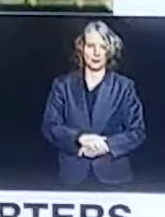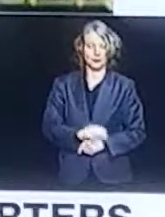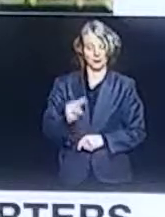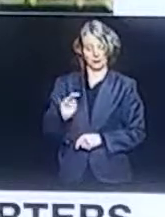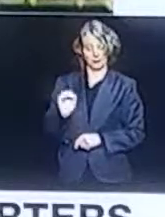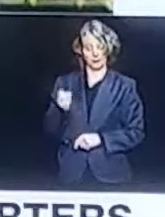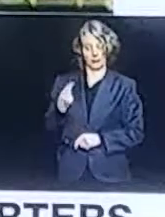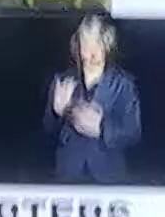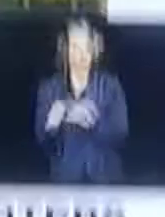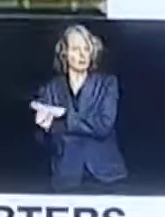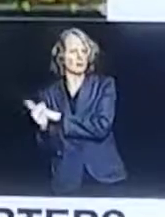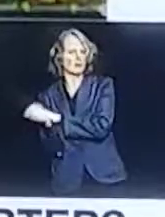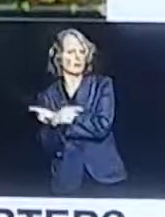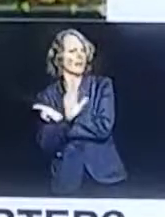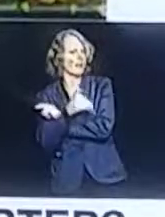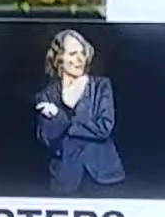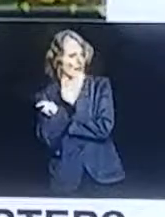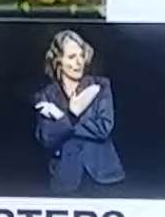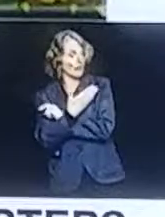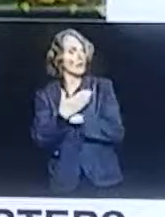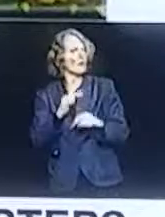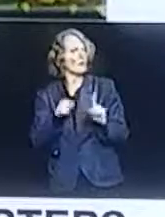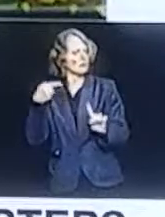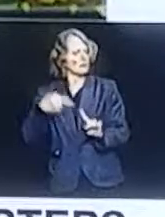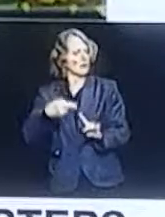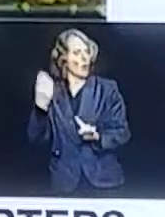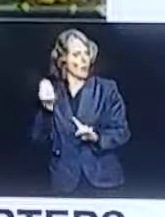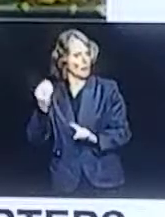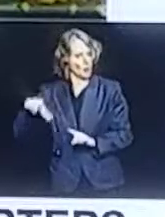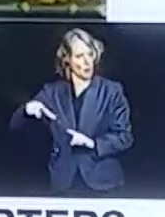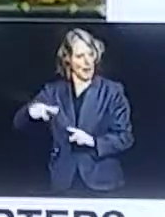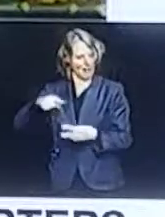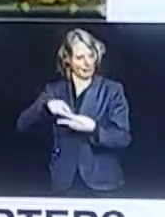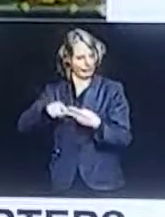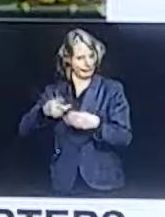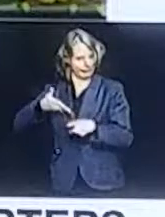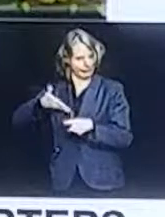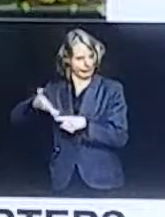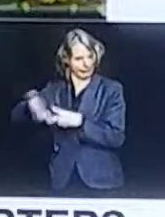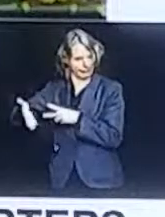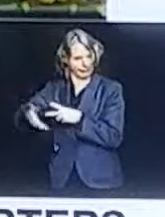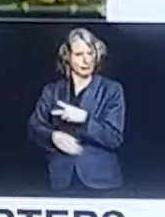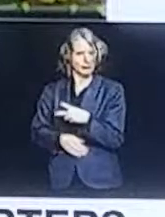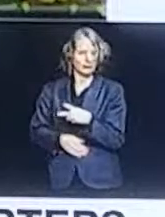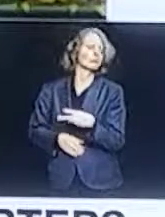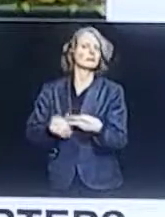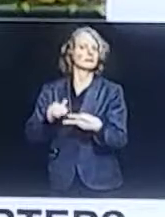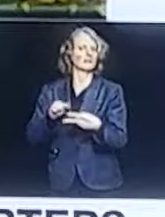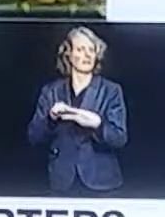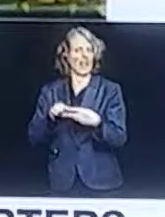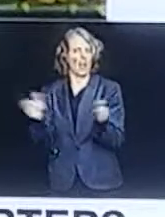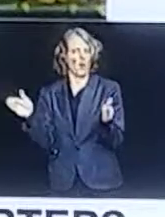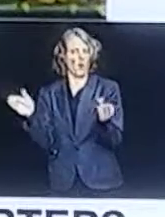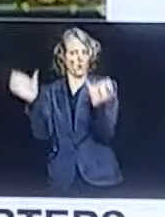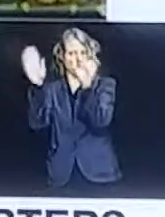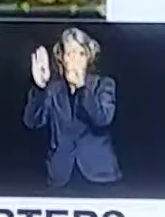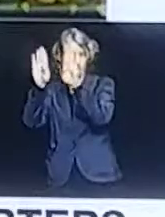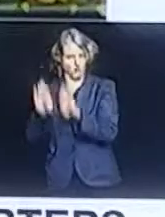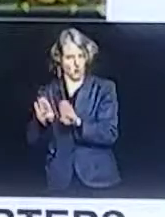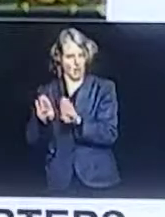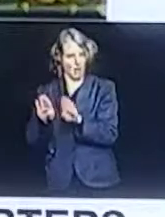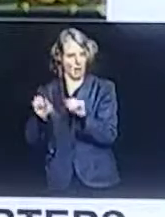Since the very beginning, we have... On that, do you have any, for Ontario and Quebec specifically, because they're right next door to each other, and they